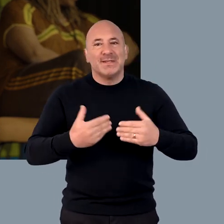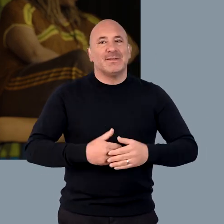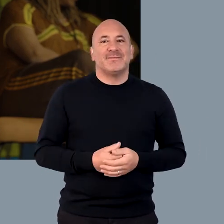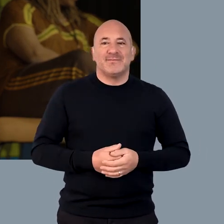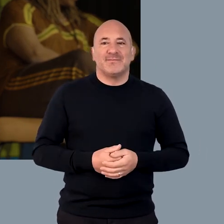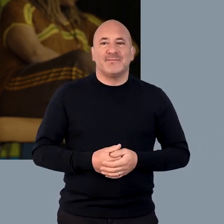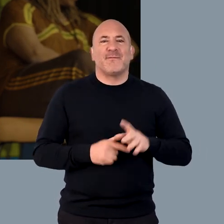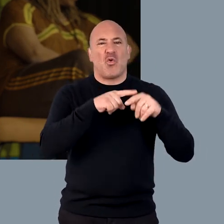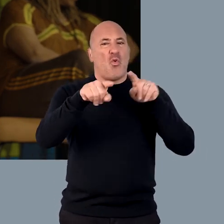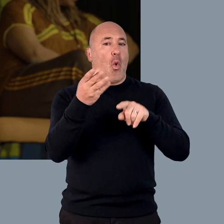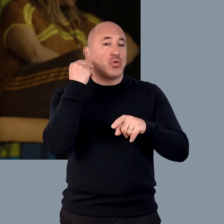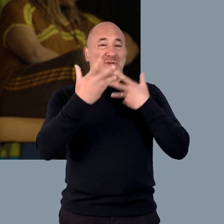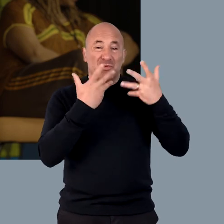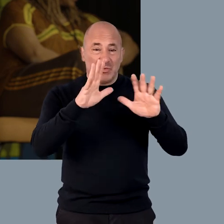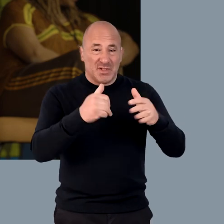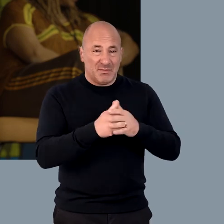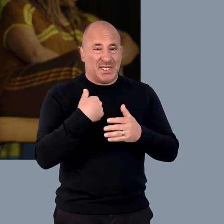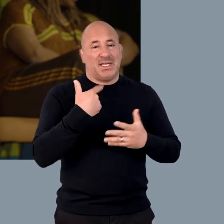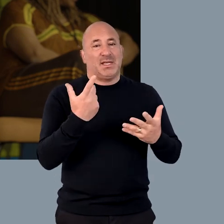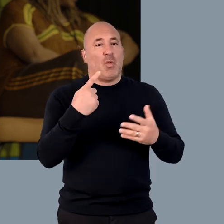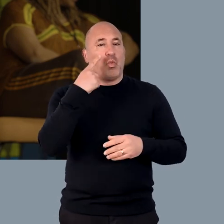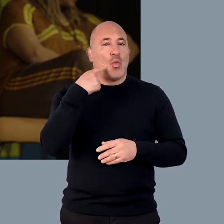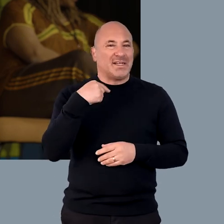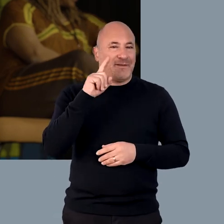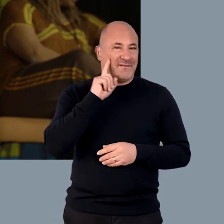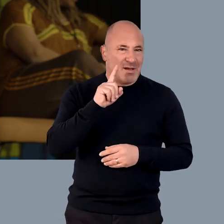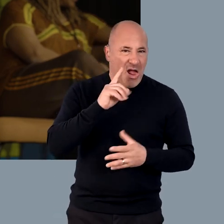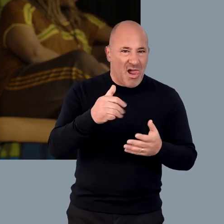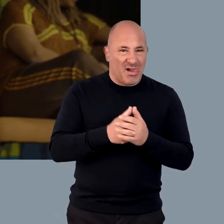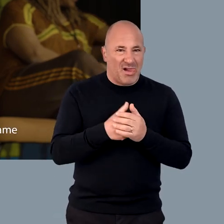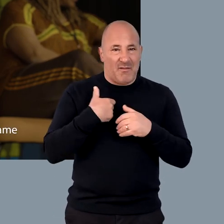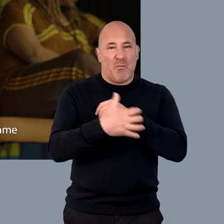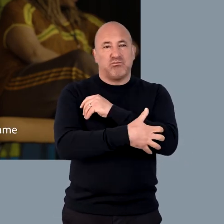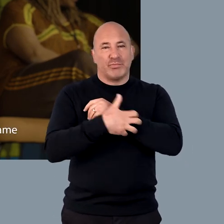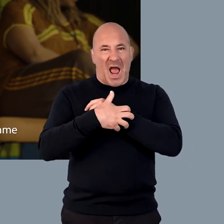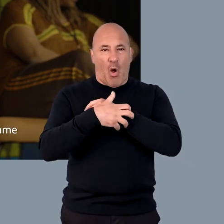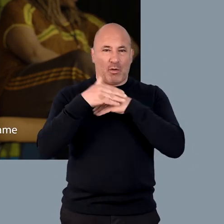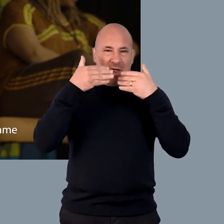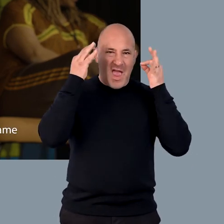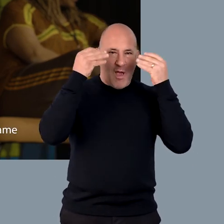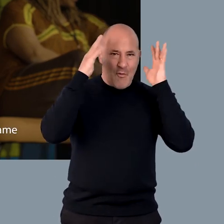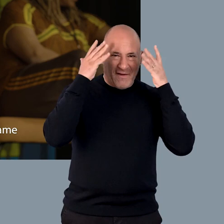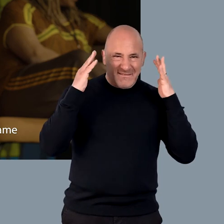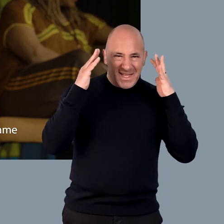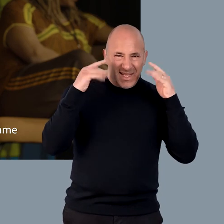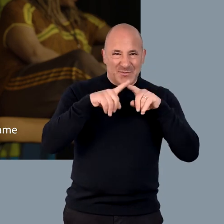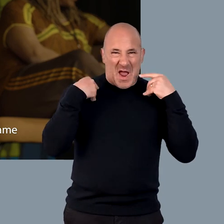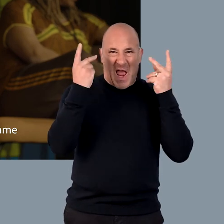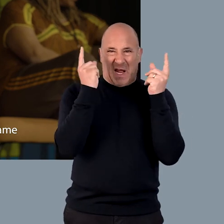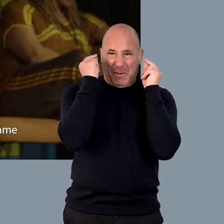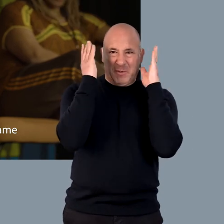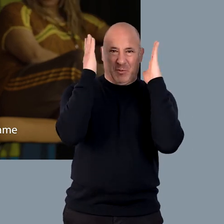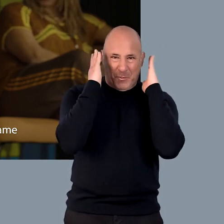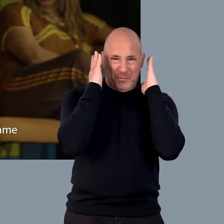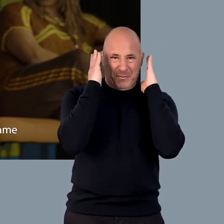way with that. Audio description, I'm a white female, I have brown wavy hair that I've tried to